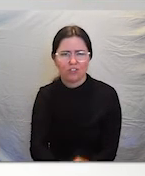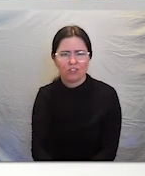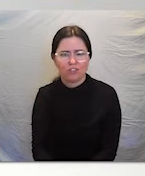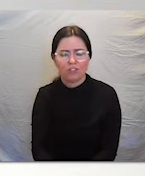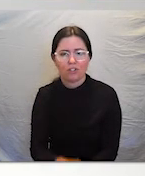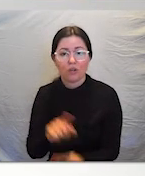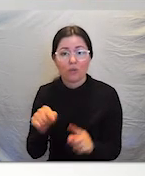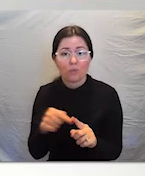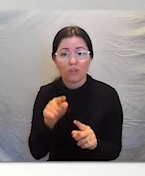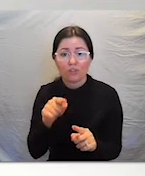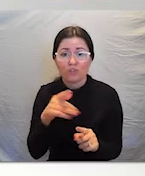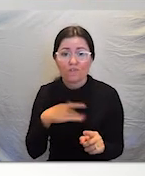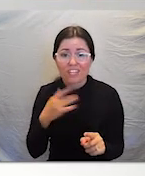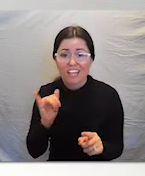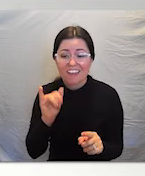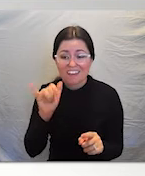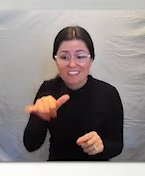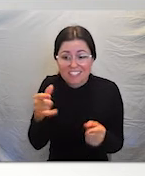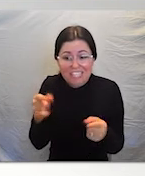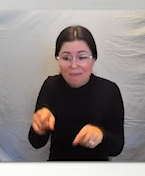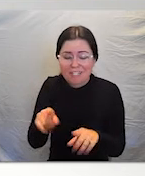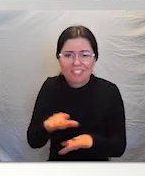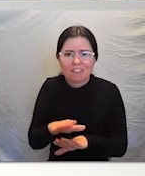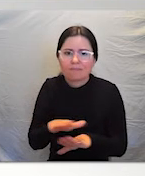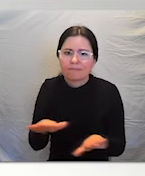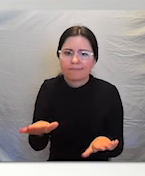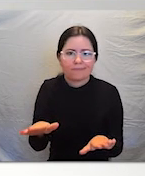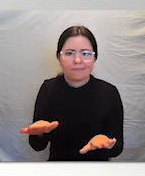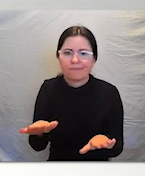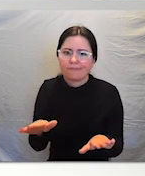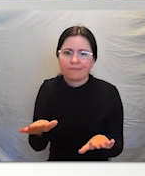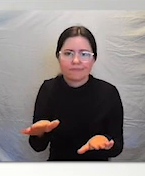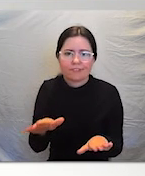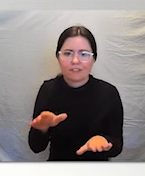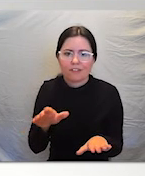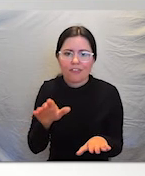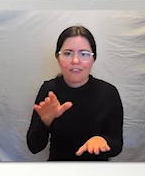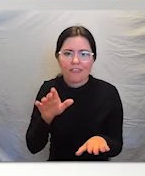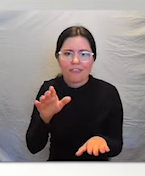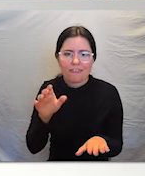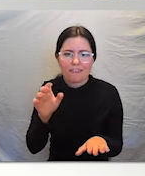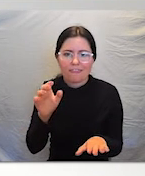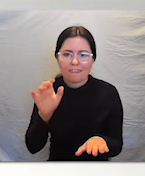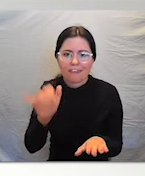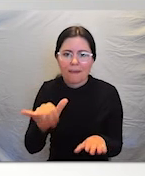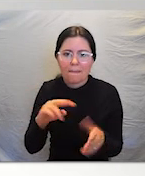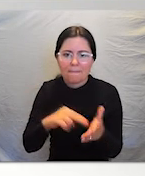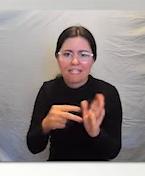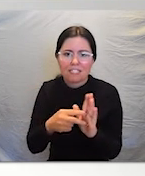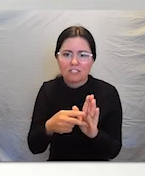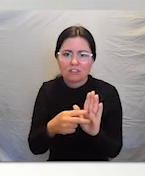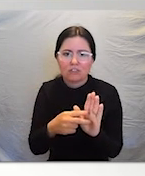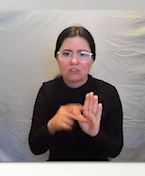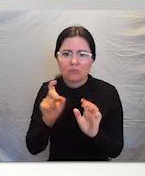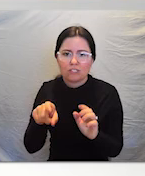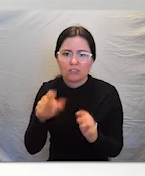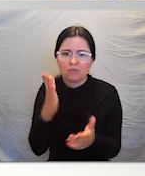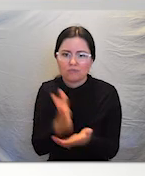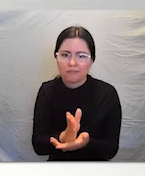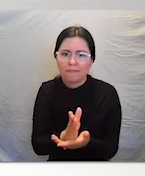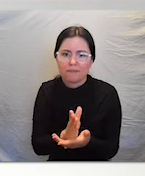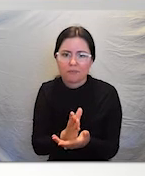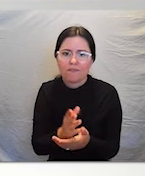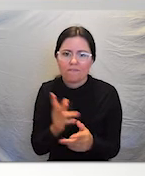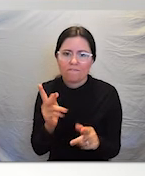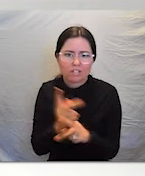that's when that's a signal that you either leave it or deal with it or